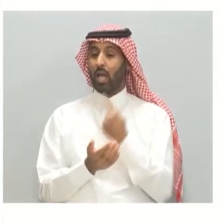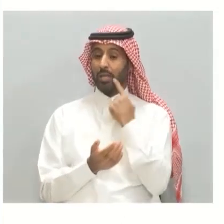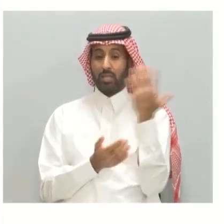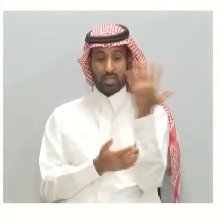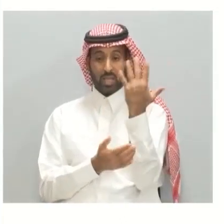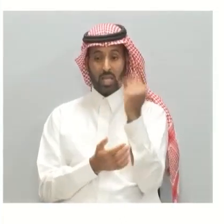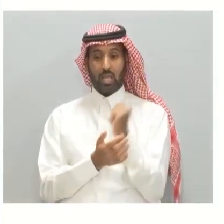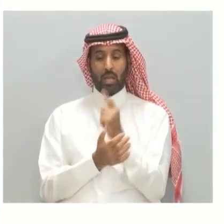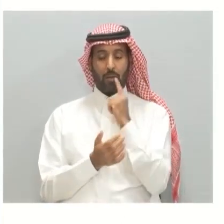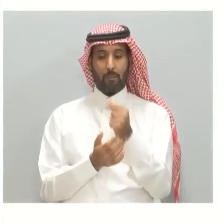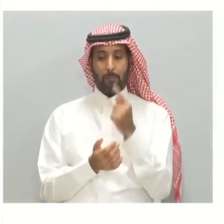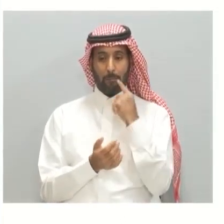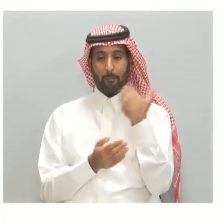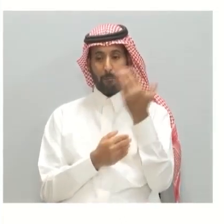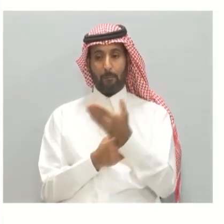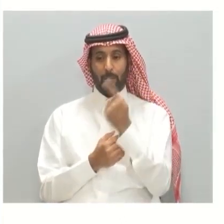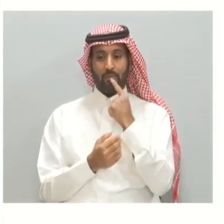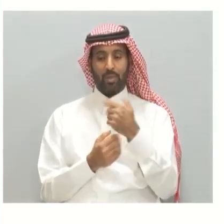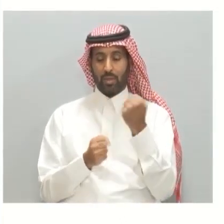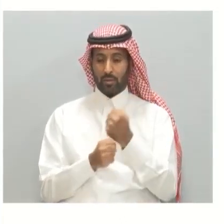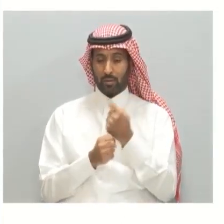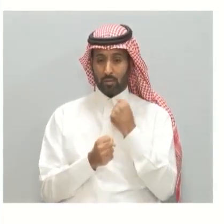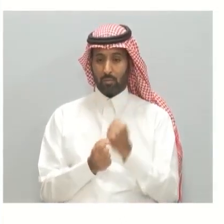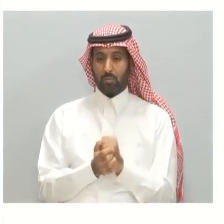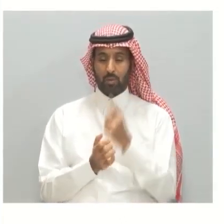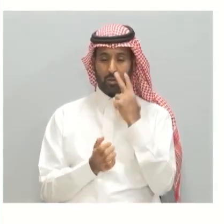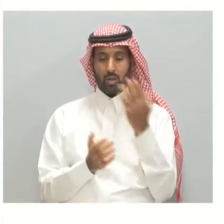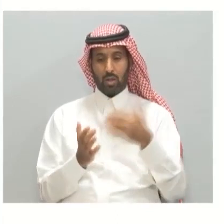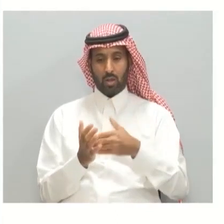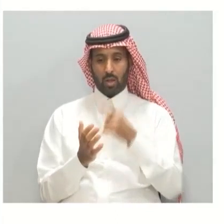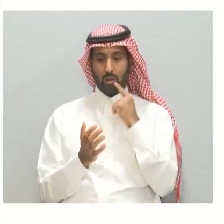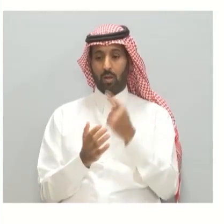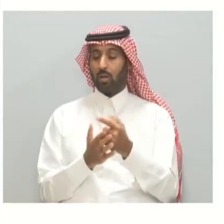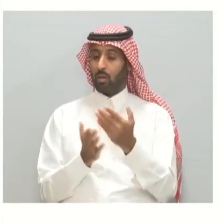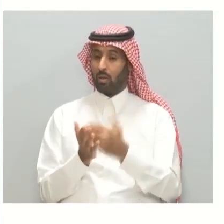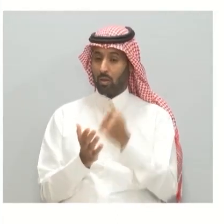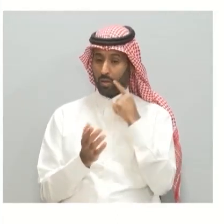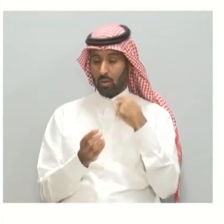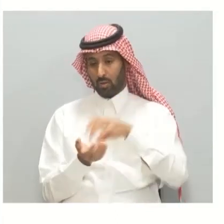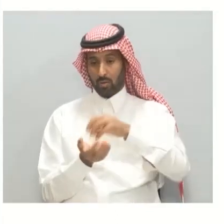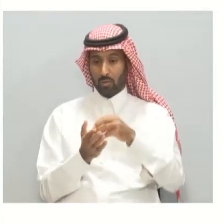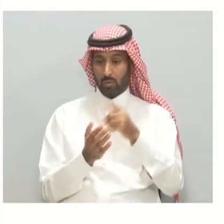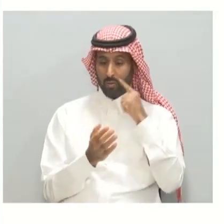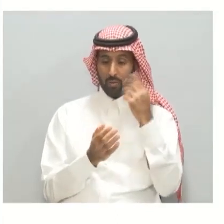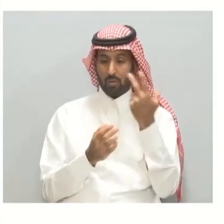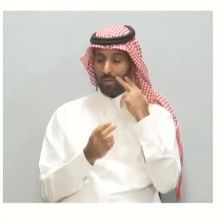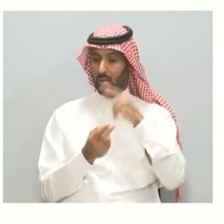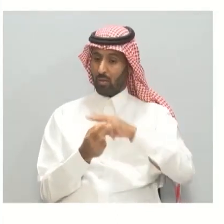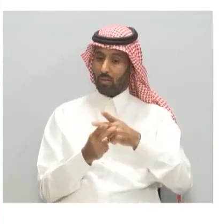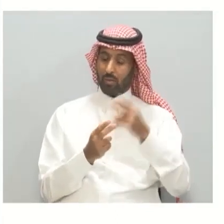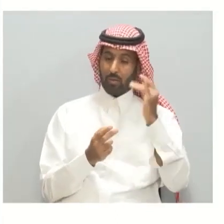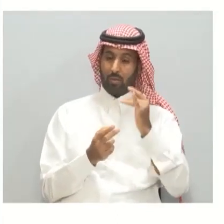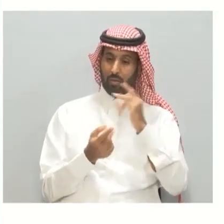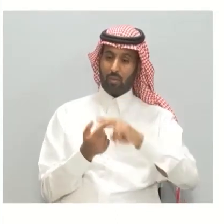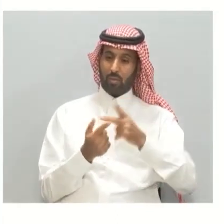am patient, methodical, and hardworking. Finally, given current trends towards greener alternatives, I think